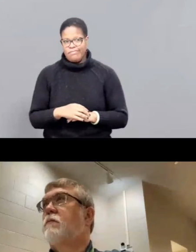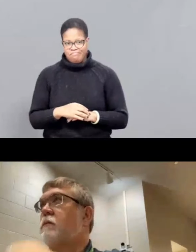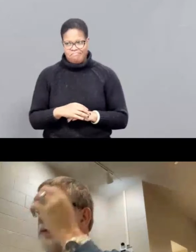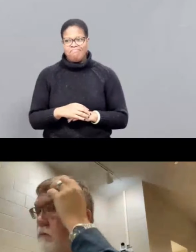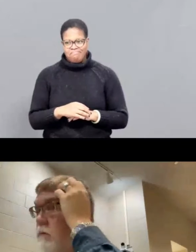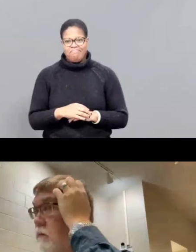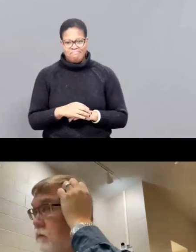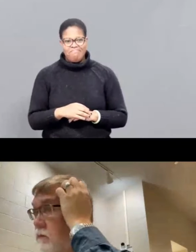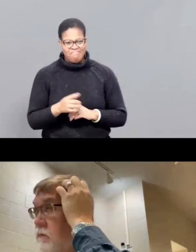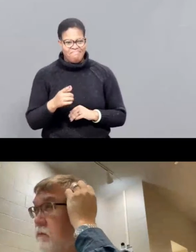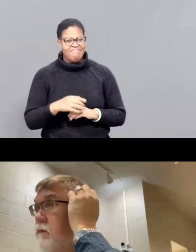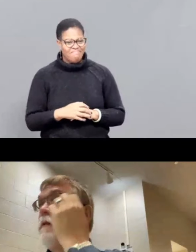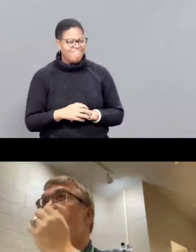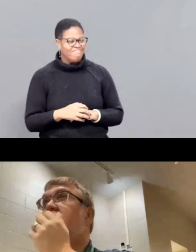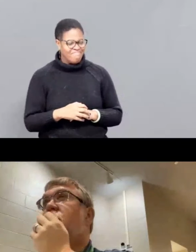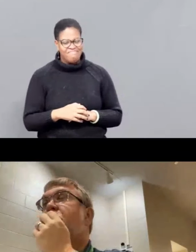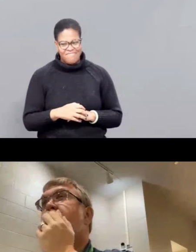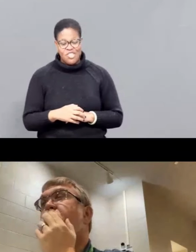Terrific.